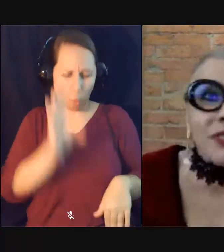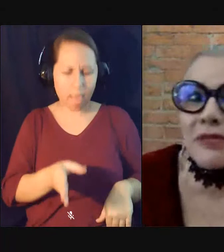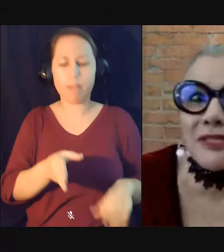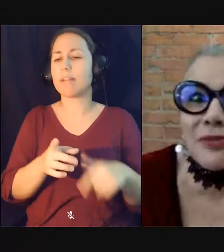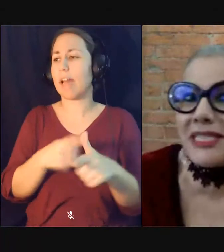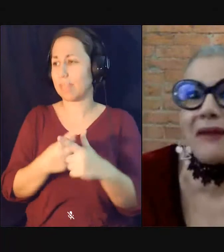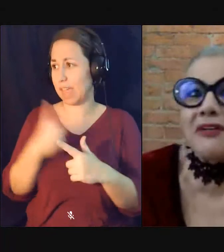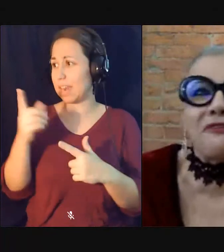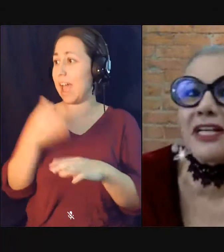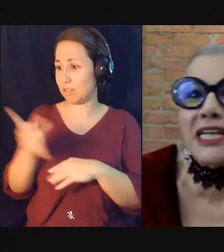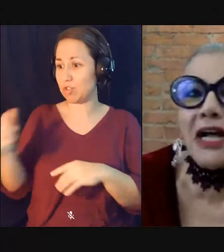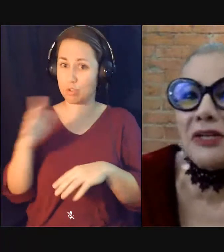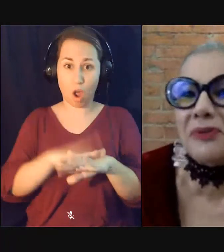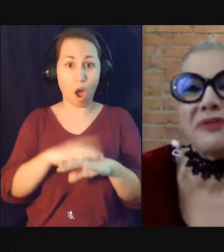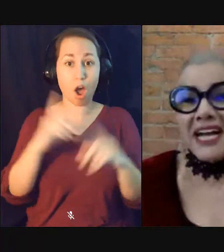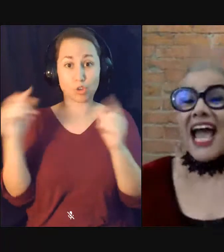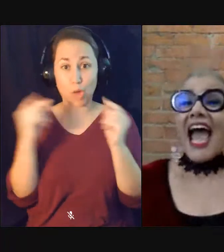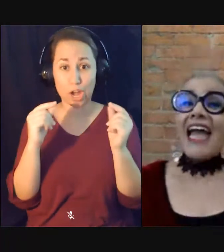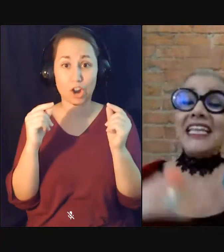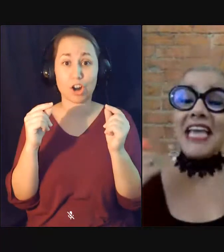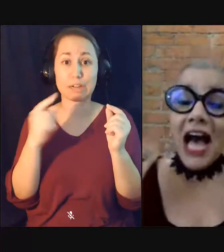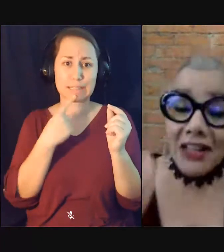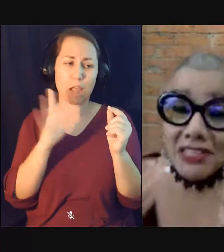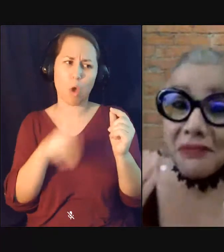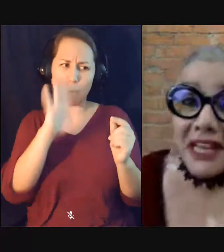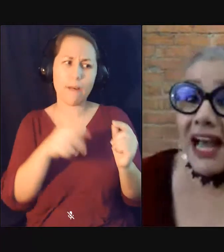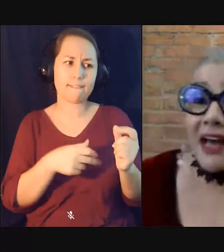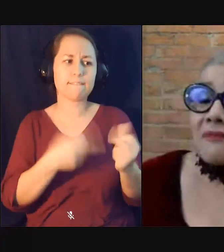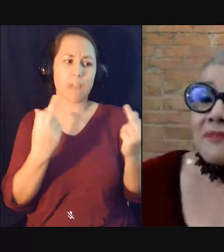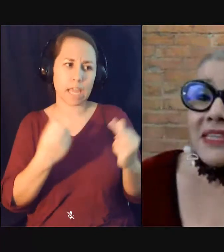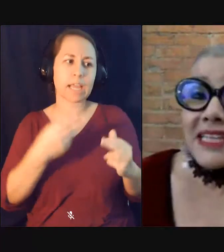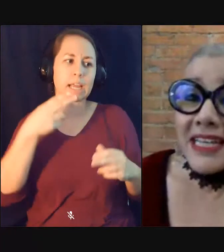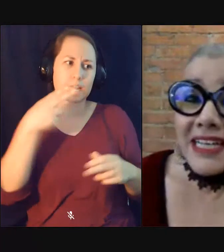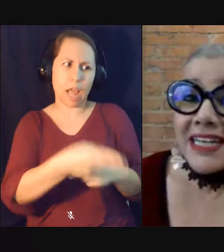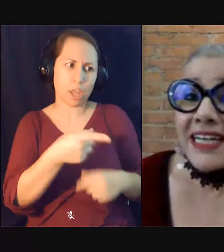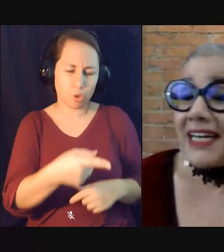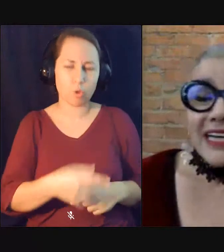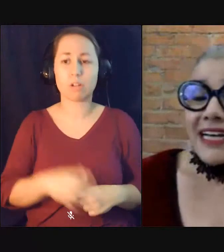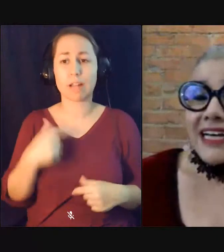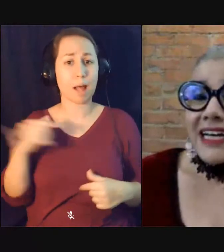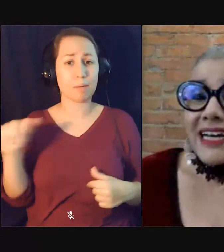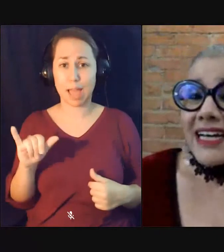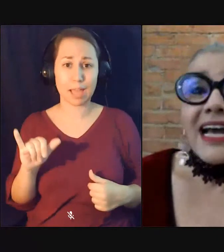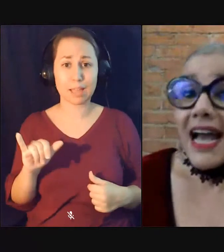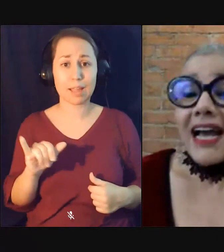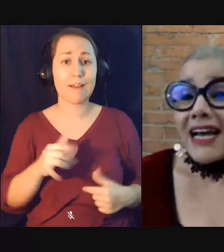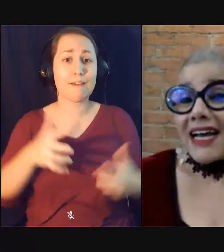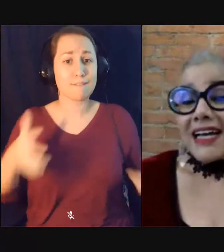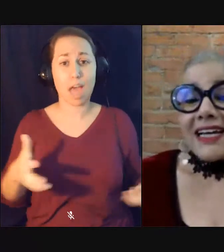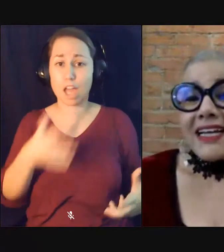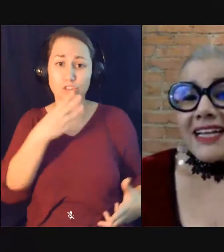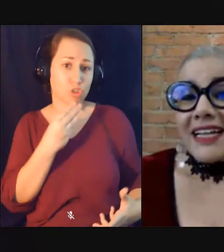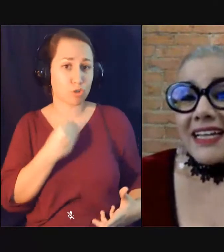on Twitter with the sword saying, I'm gonna fucking cut you. And I'm like a fat Jewish sword wielding woman. I'm like